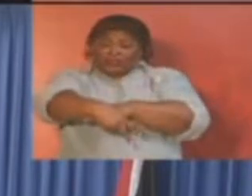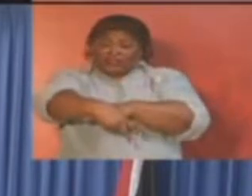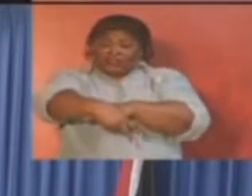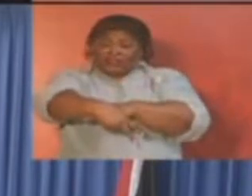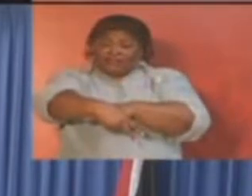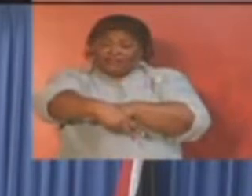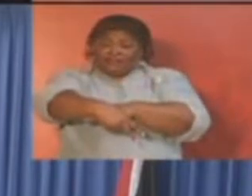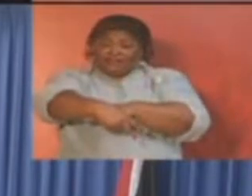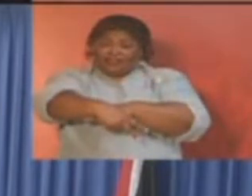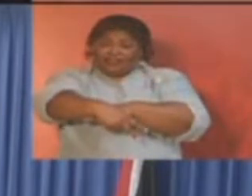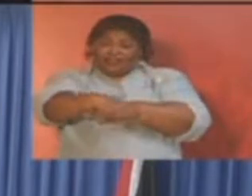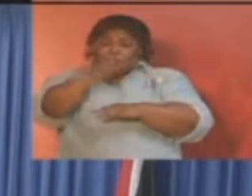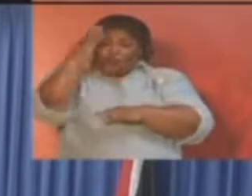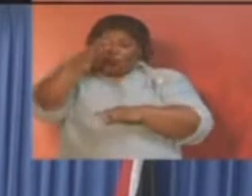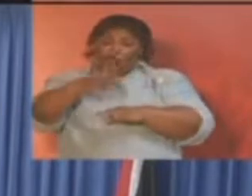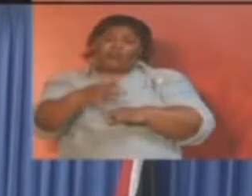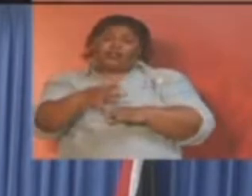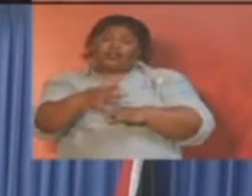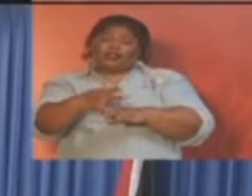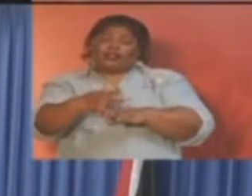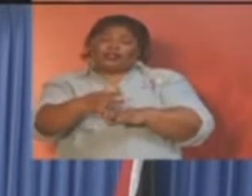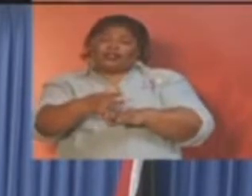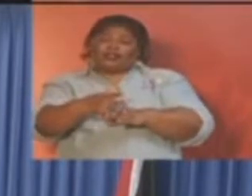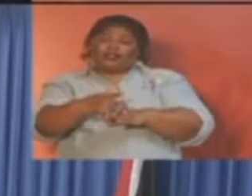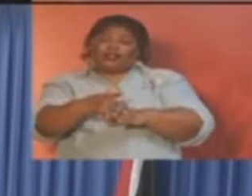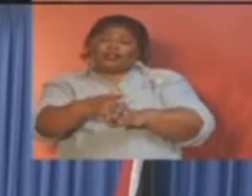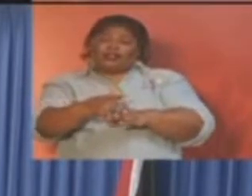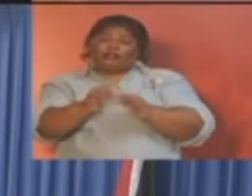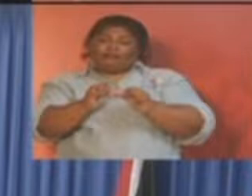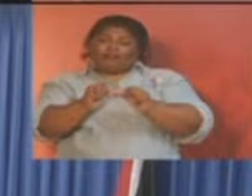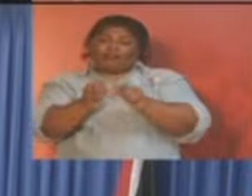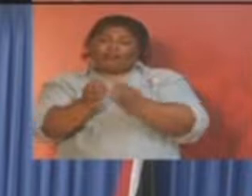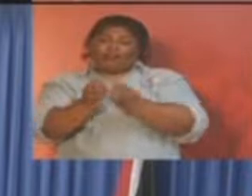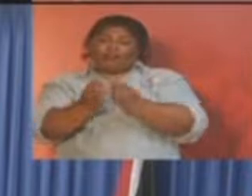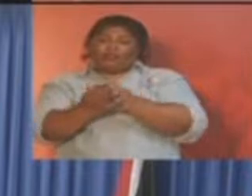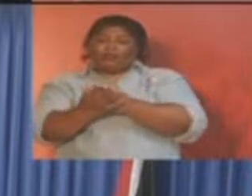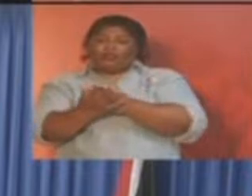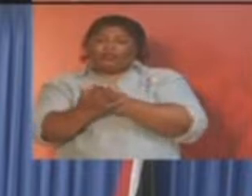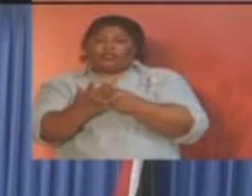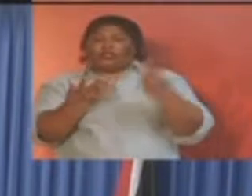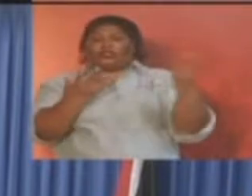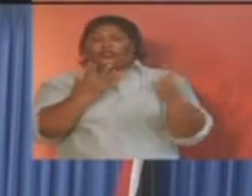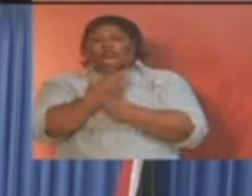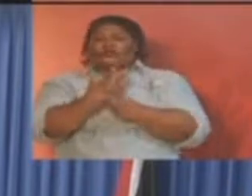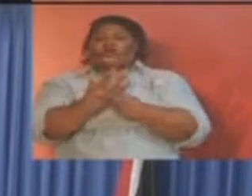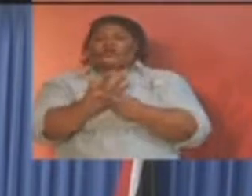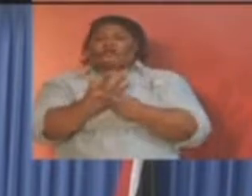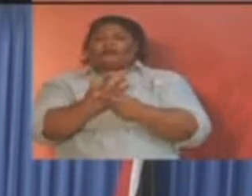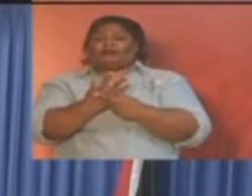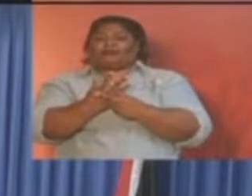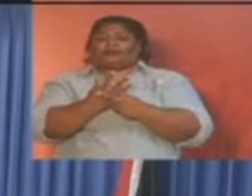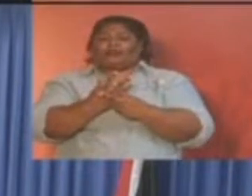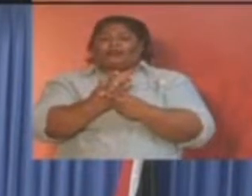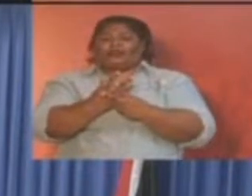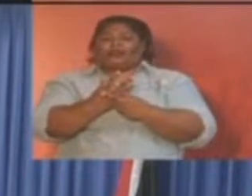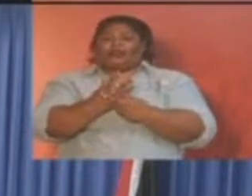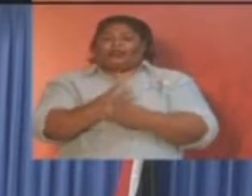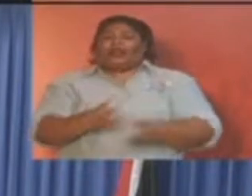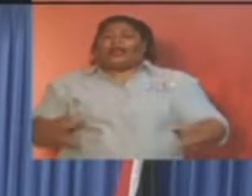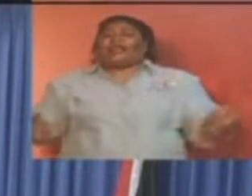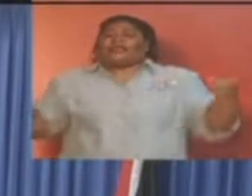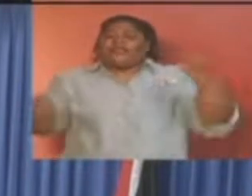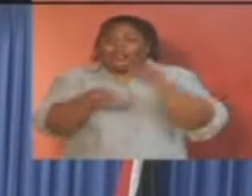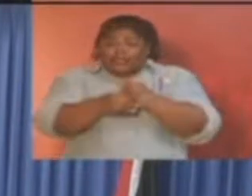and be in force for the next 2 weeks, in addition to what we have already